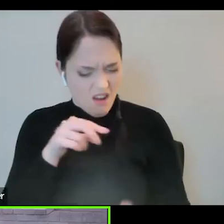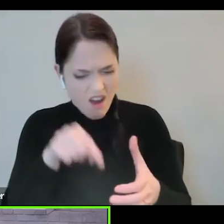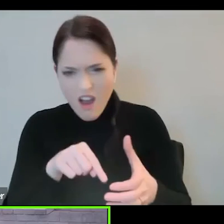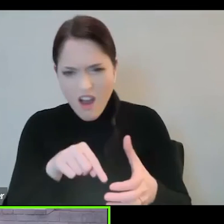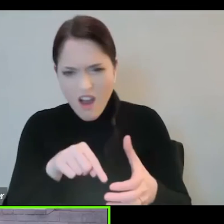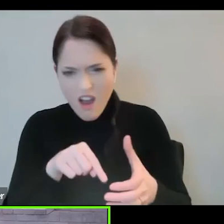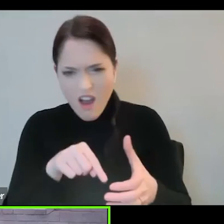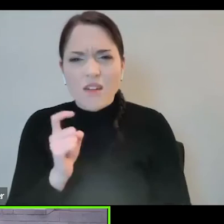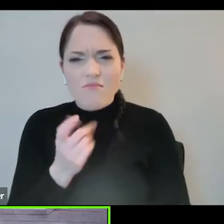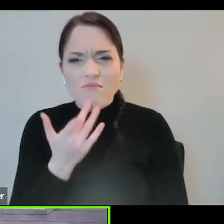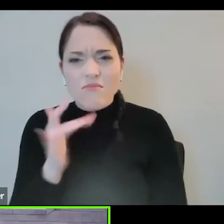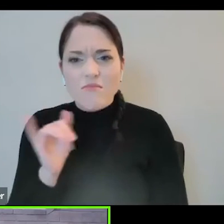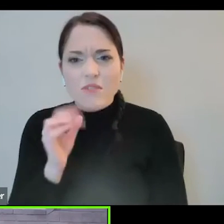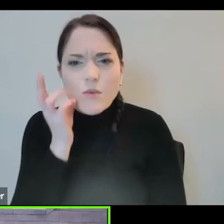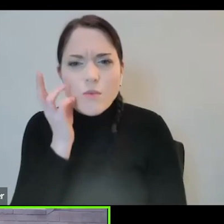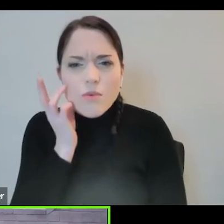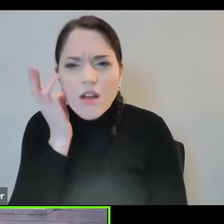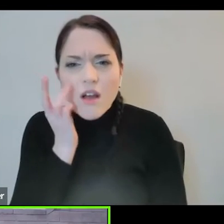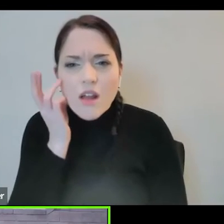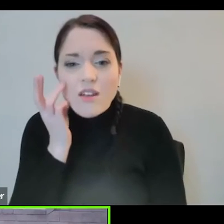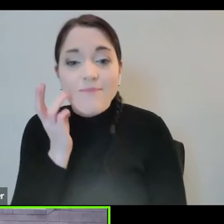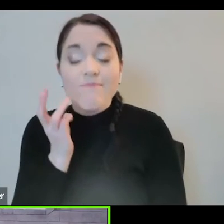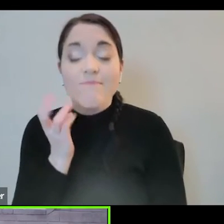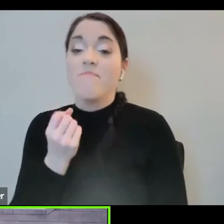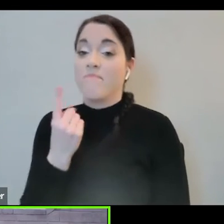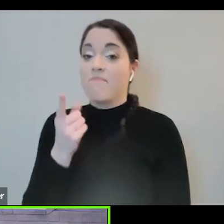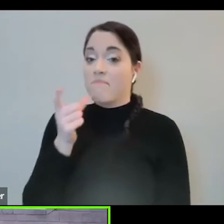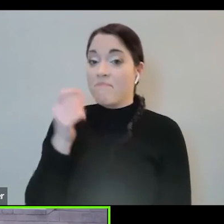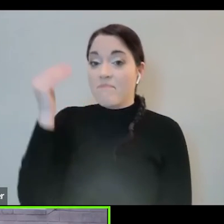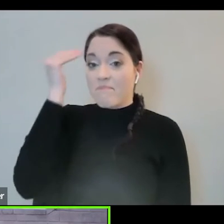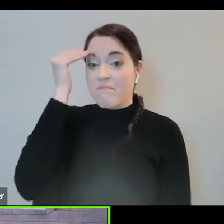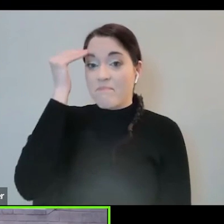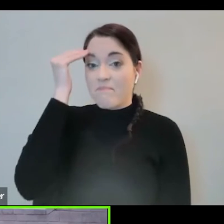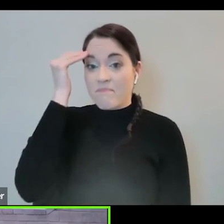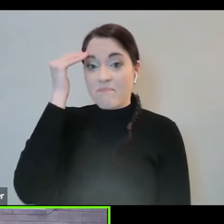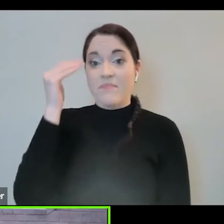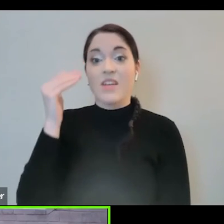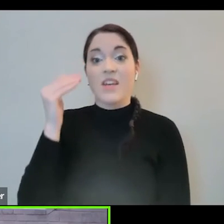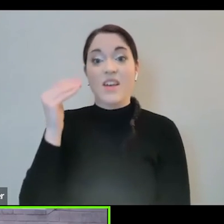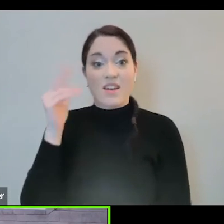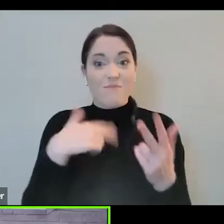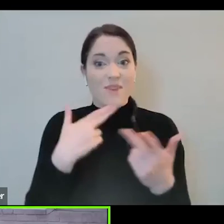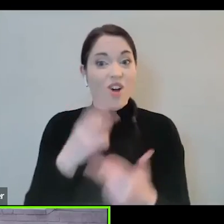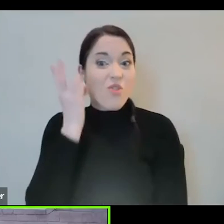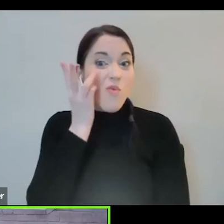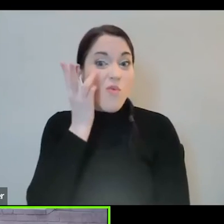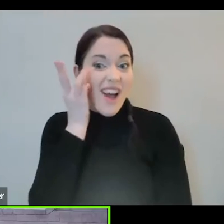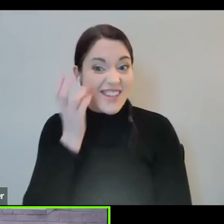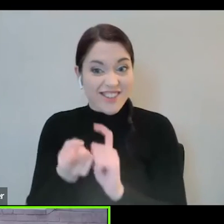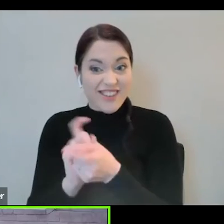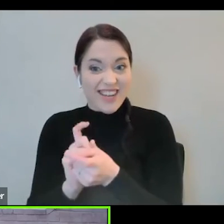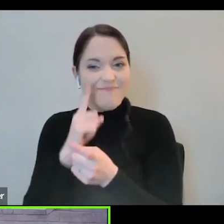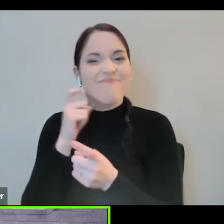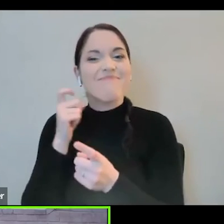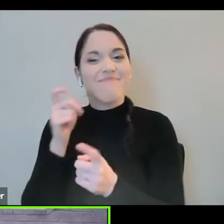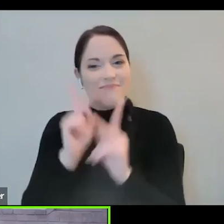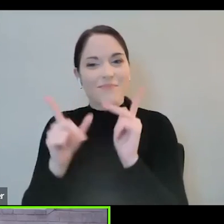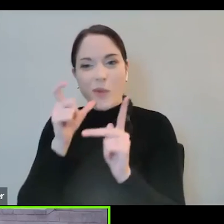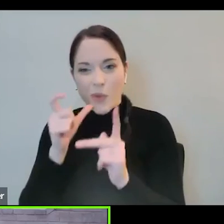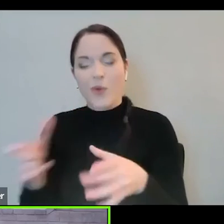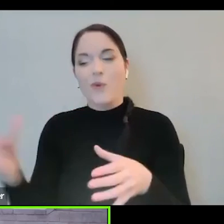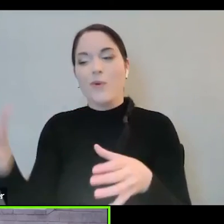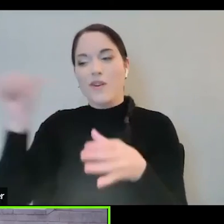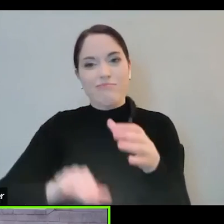from. The only one who knew were those who were waiting on tables, since they had drawn the water.